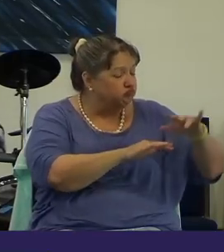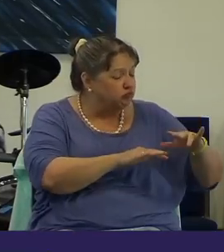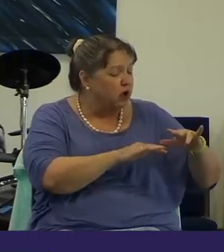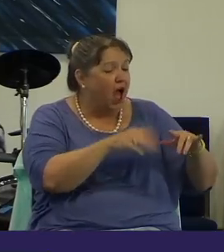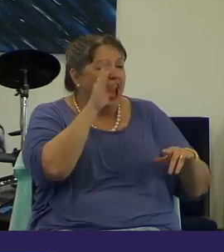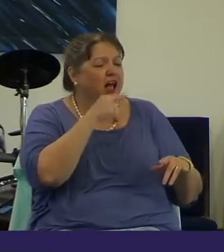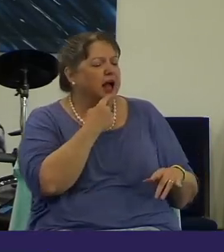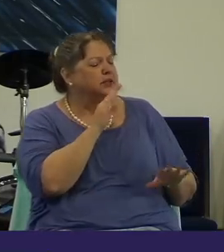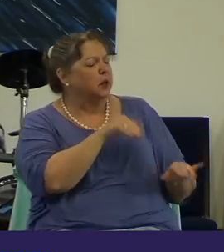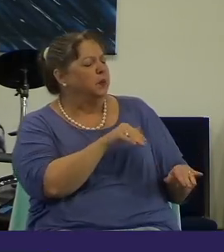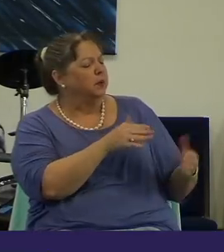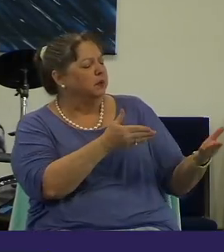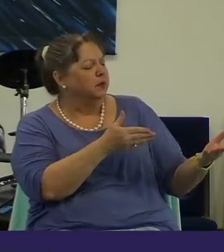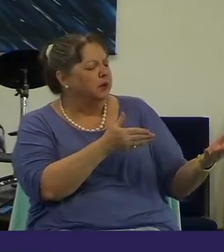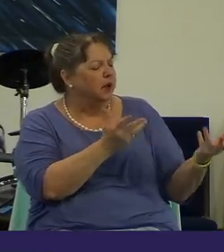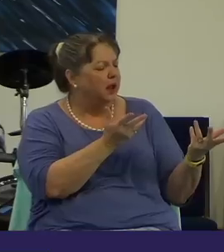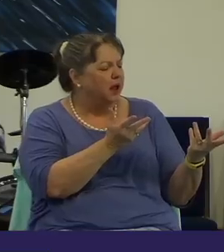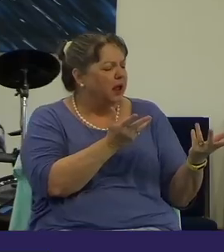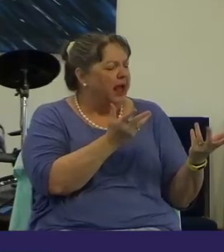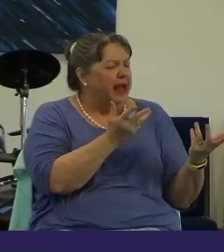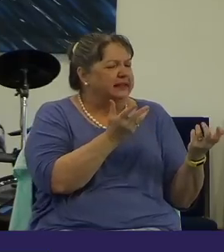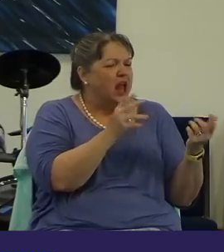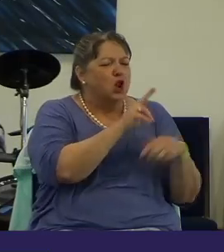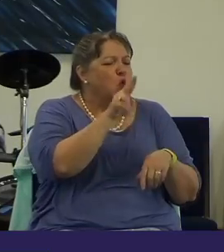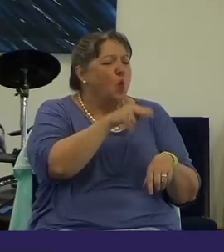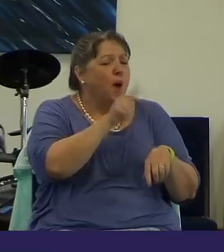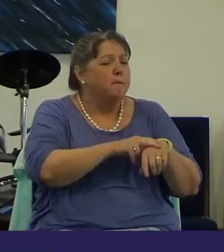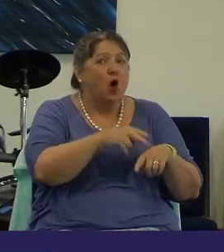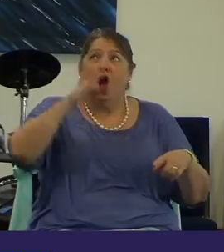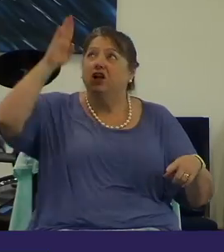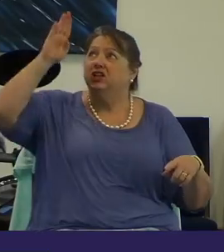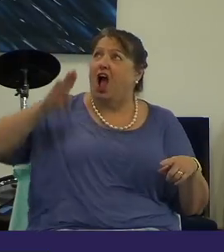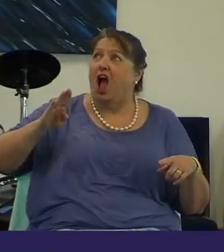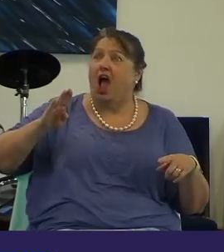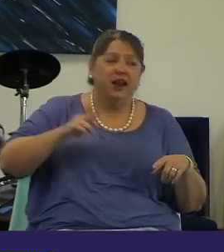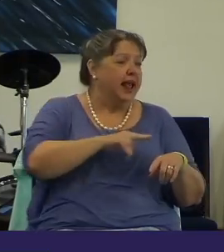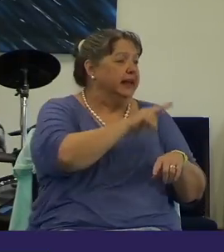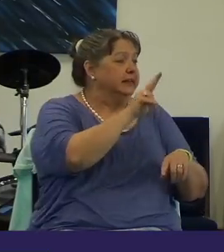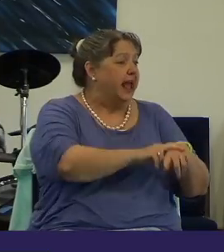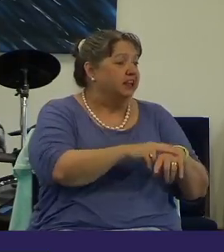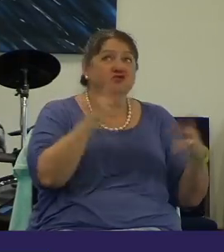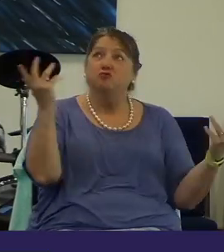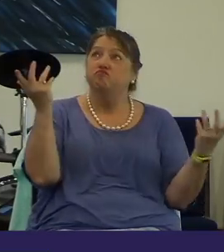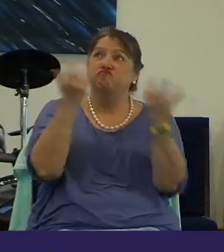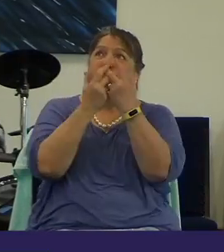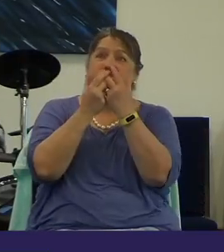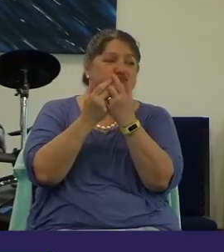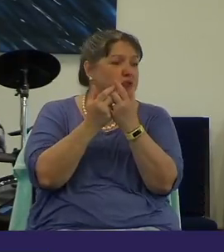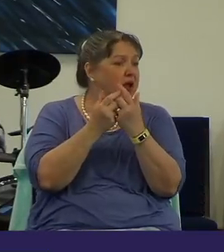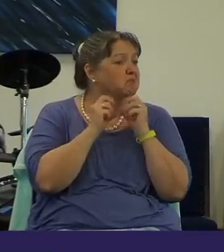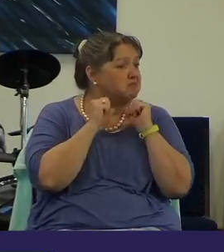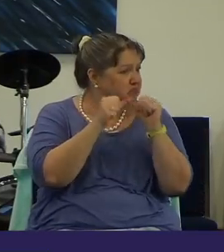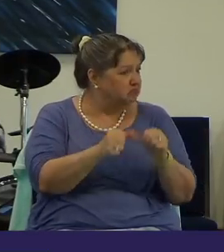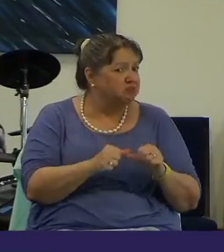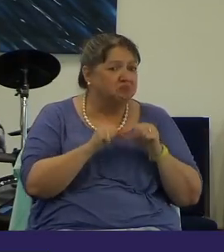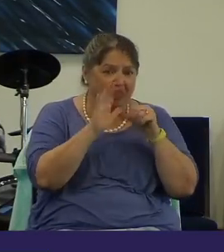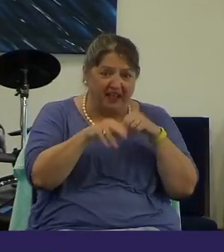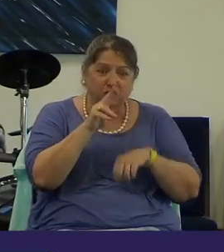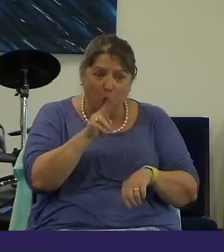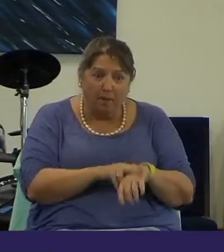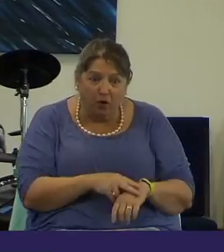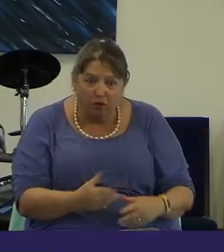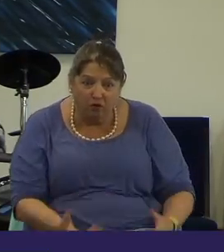where intimacy with God and with nature was natural. It was consistent. It was all the time.